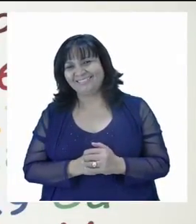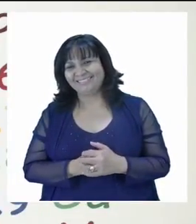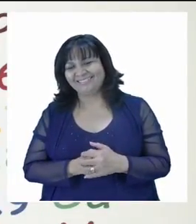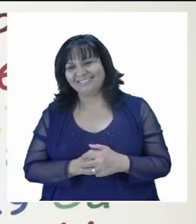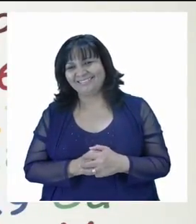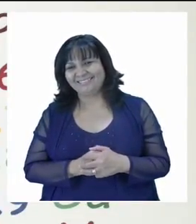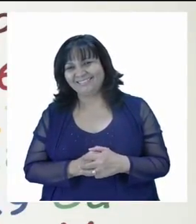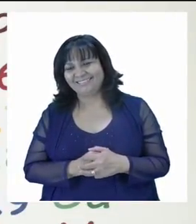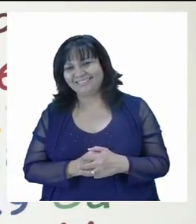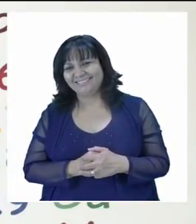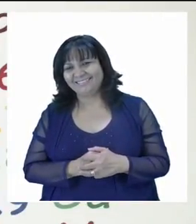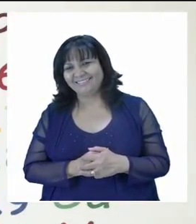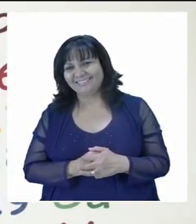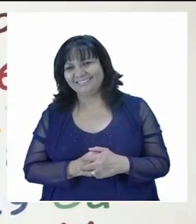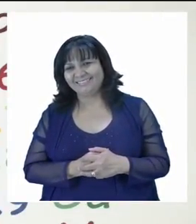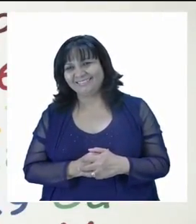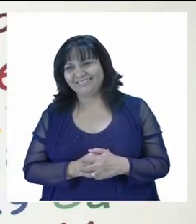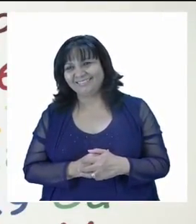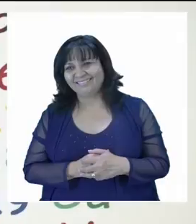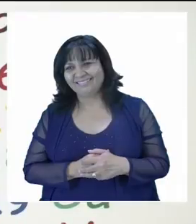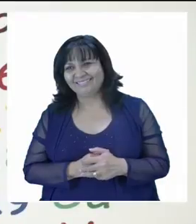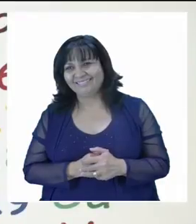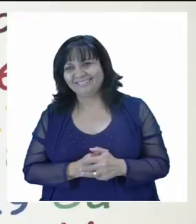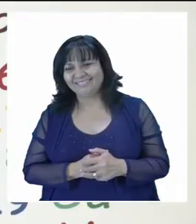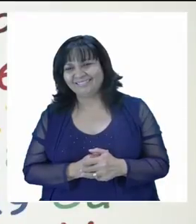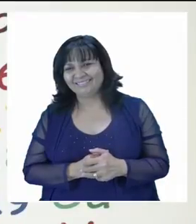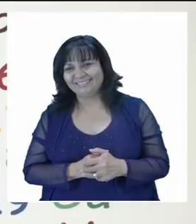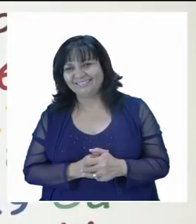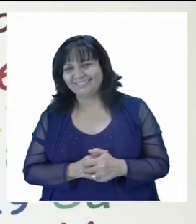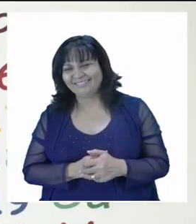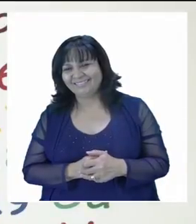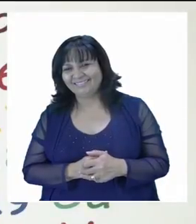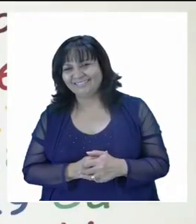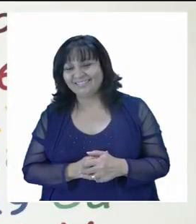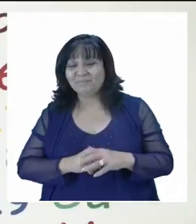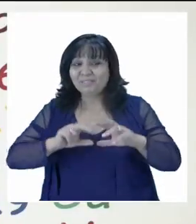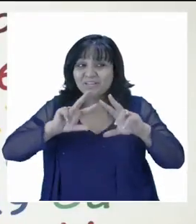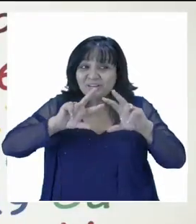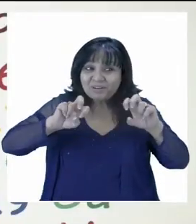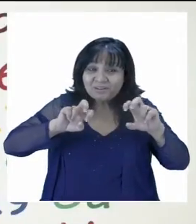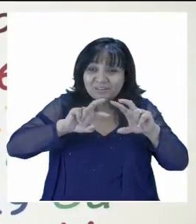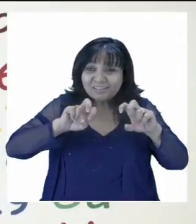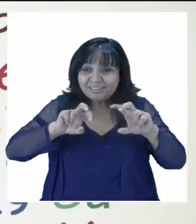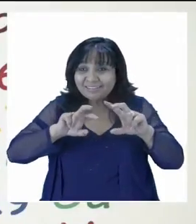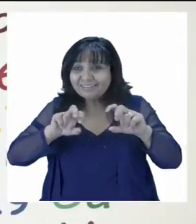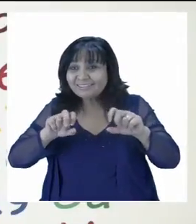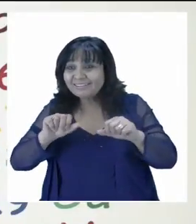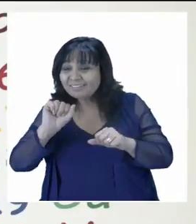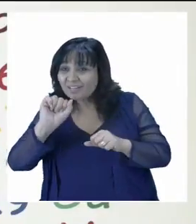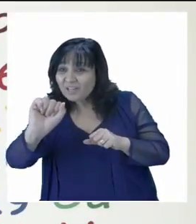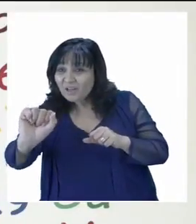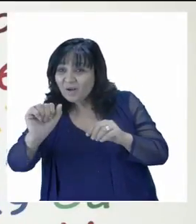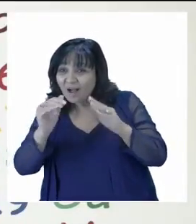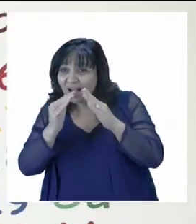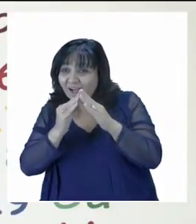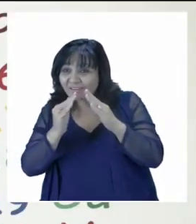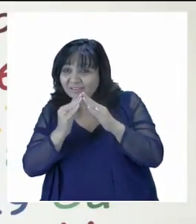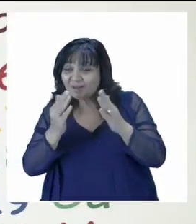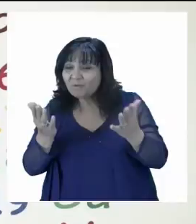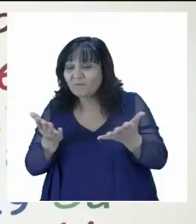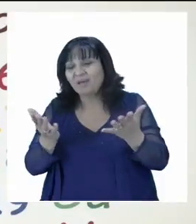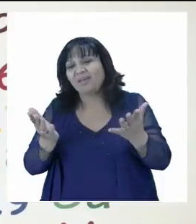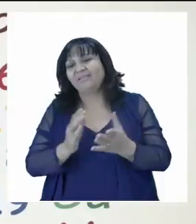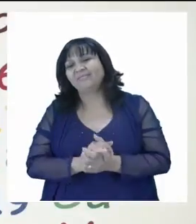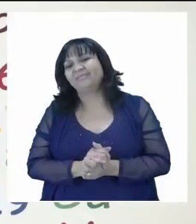different rectangle in the classroom or in your house. Then the